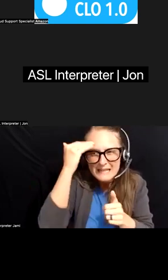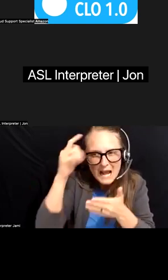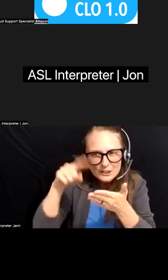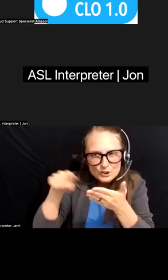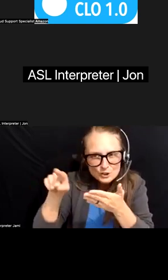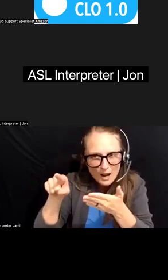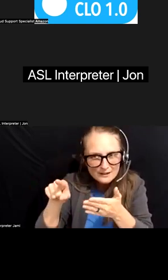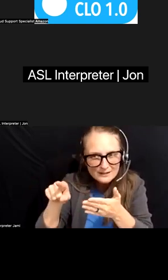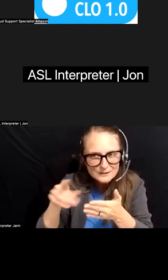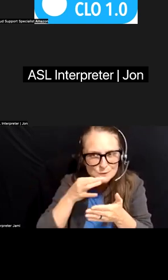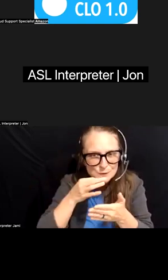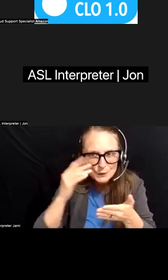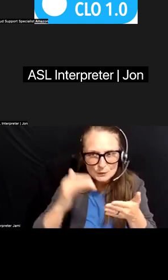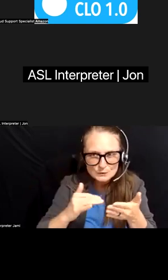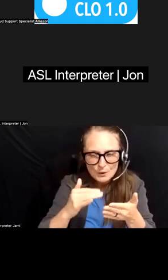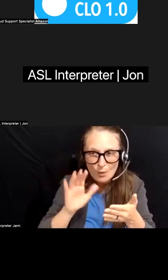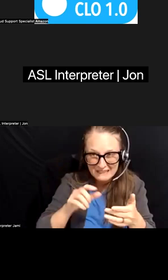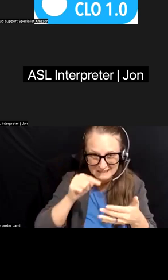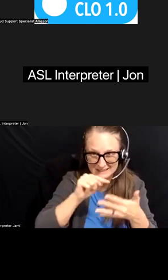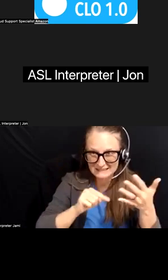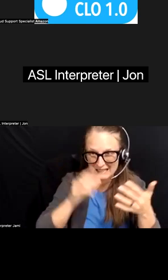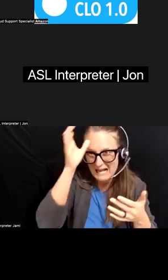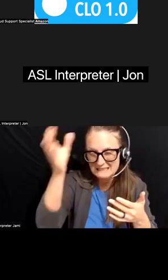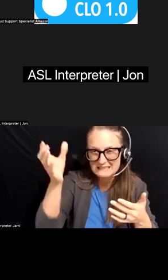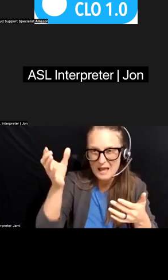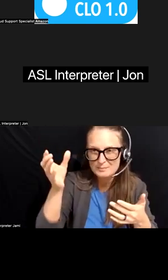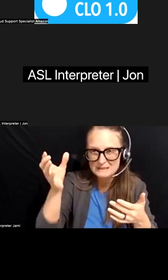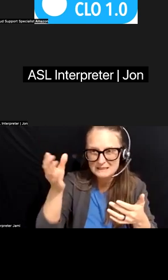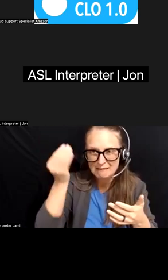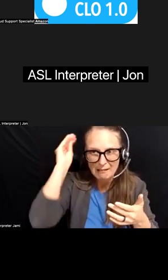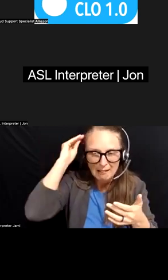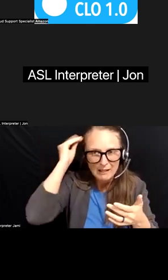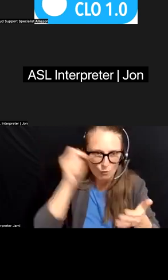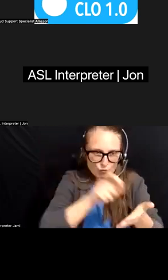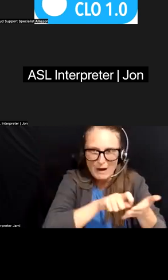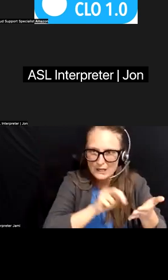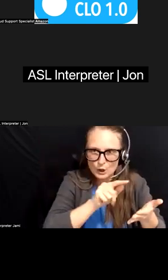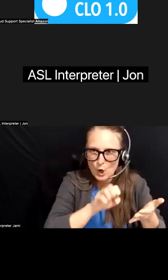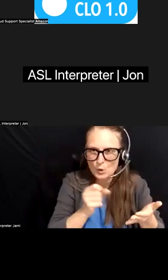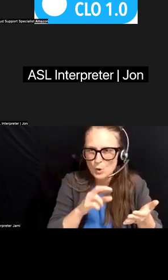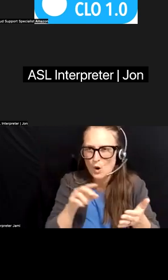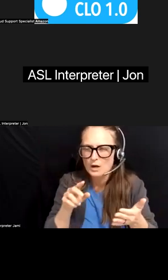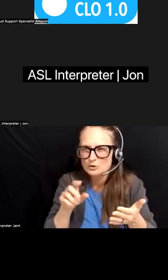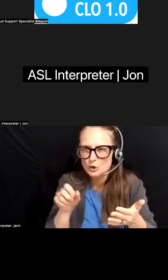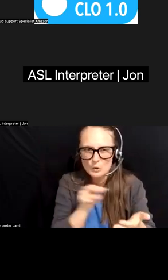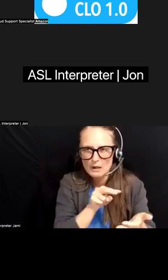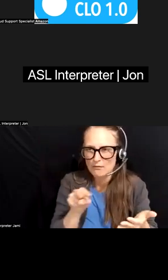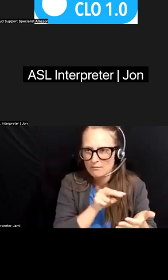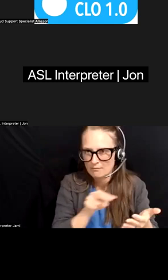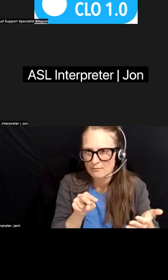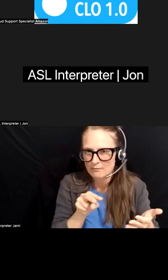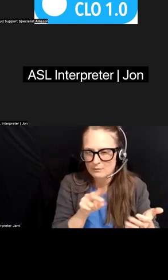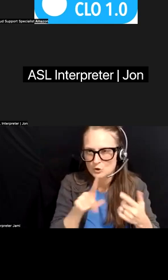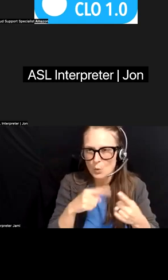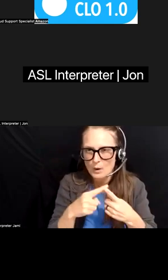these concepts in your head, write a note down or somewhere, or just be able to refer back to this. When the